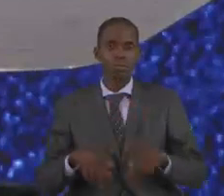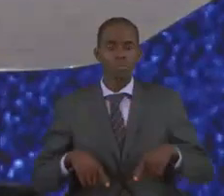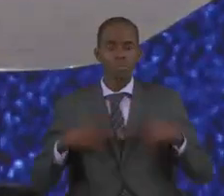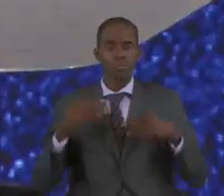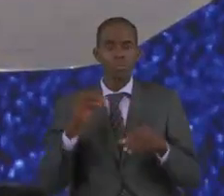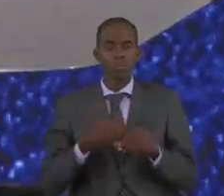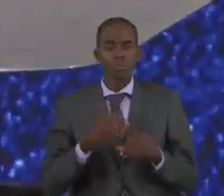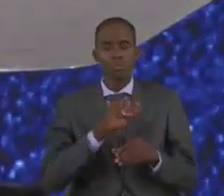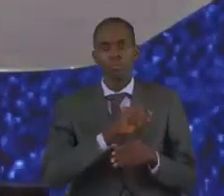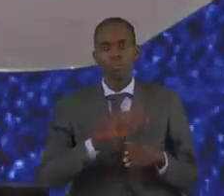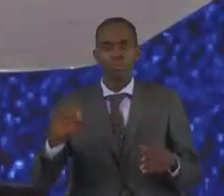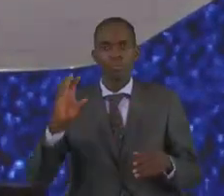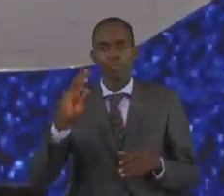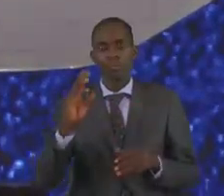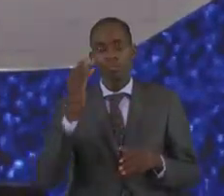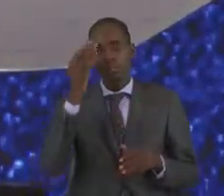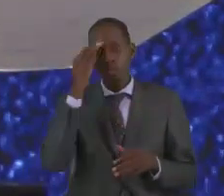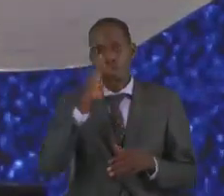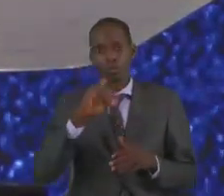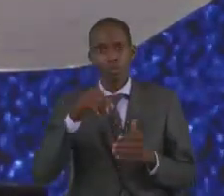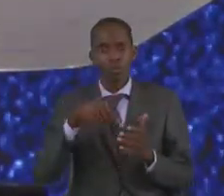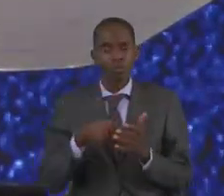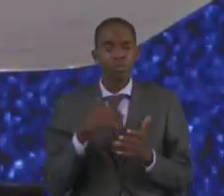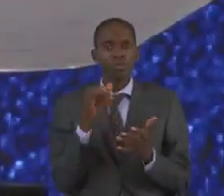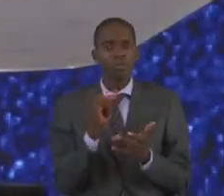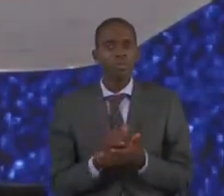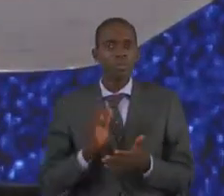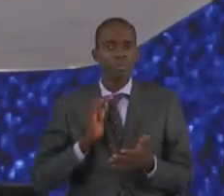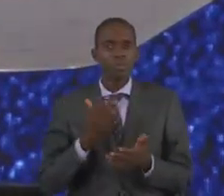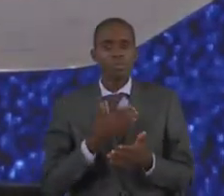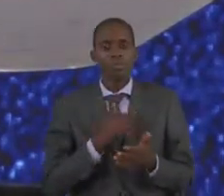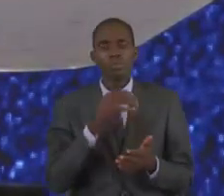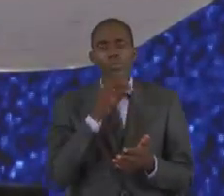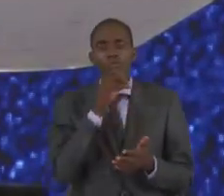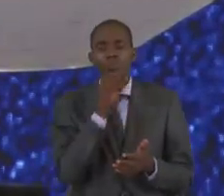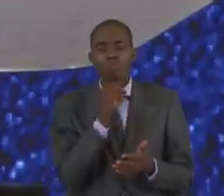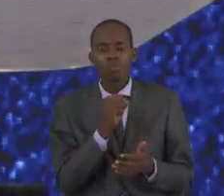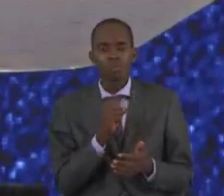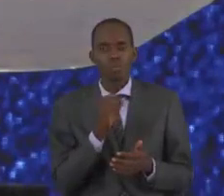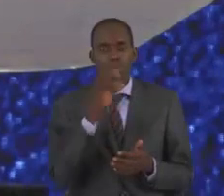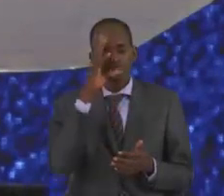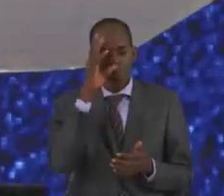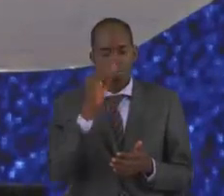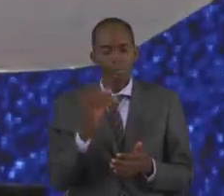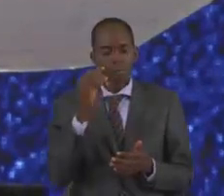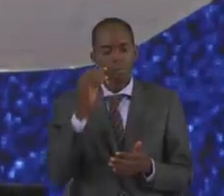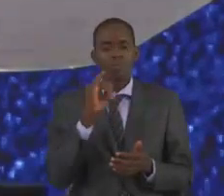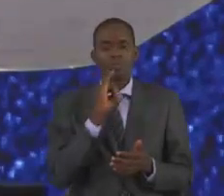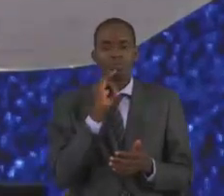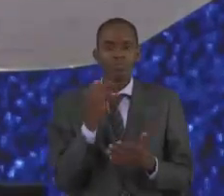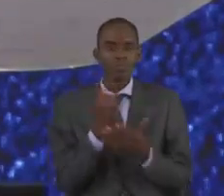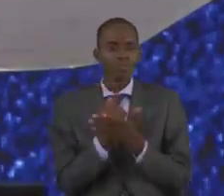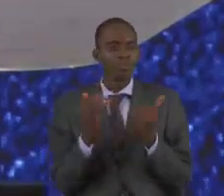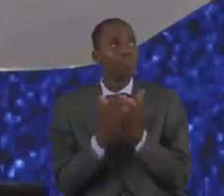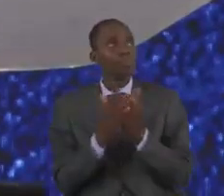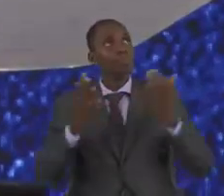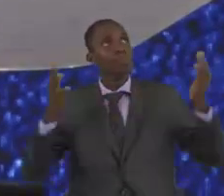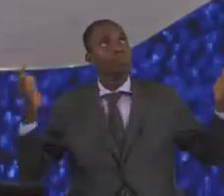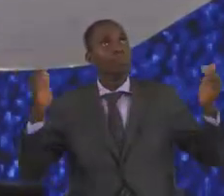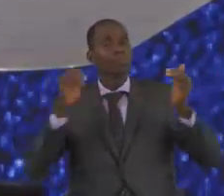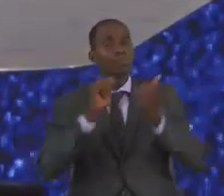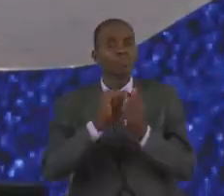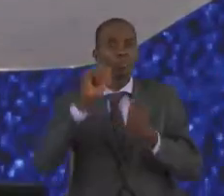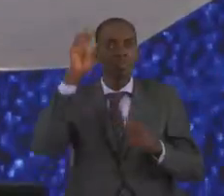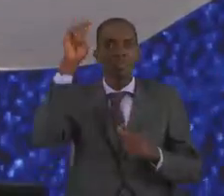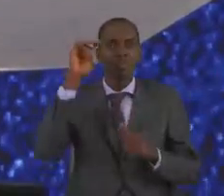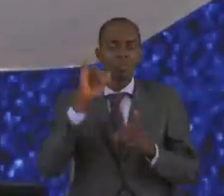Verse 6 says, knowing this, that our old man is crucified with him, that the body